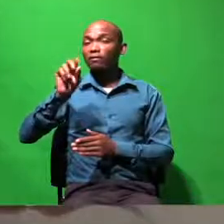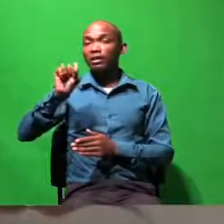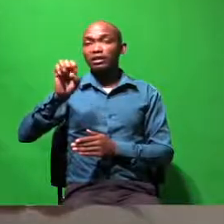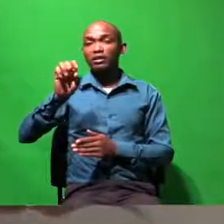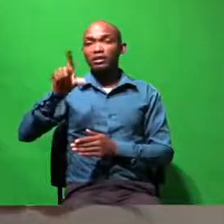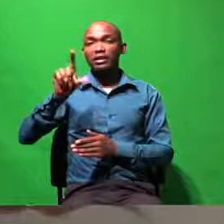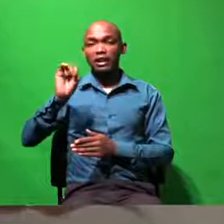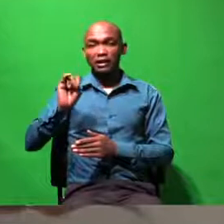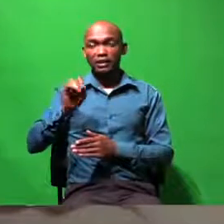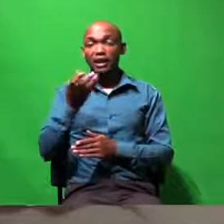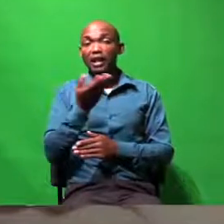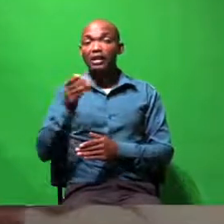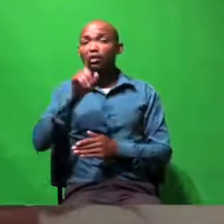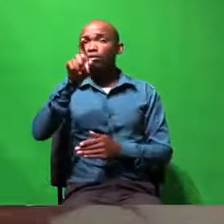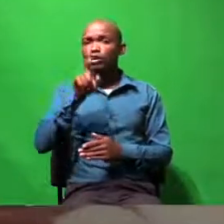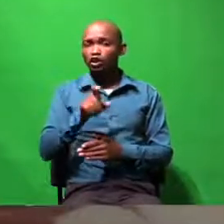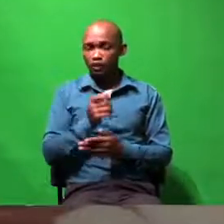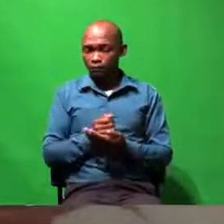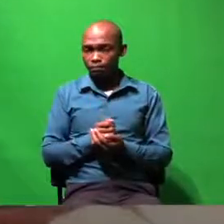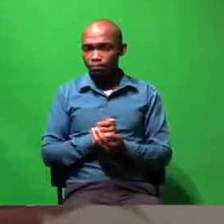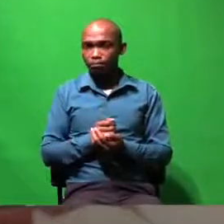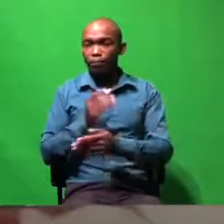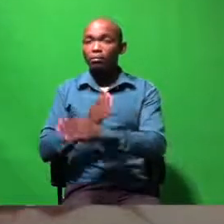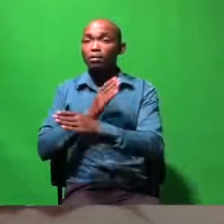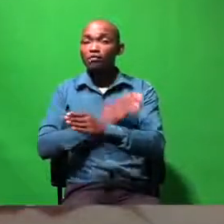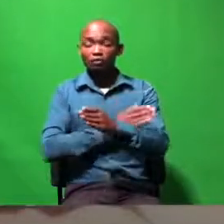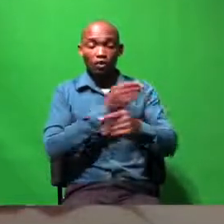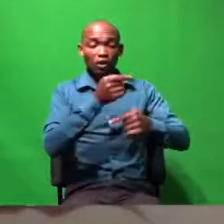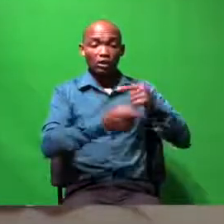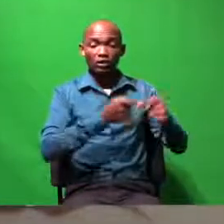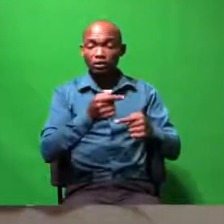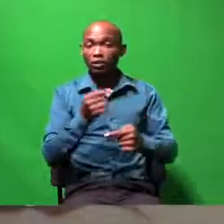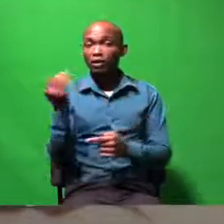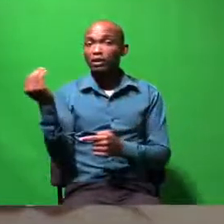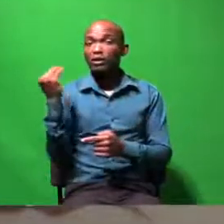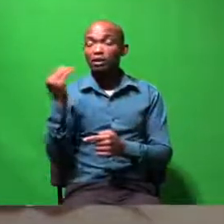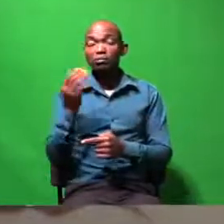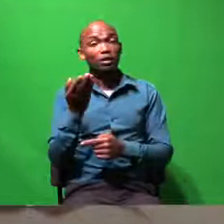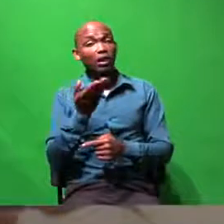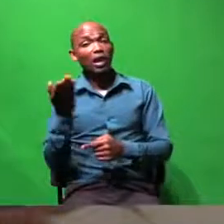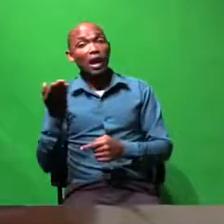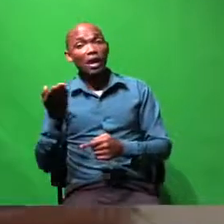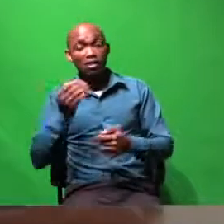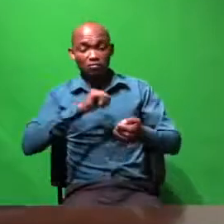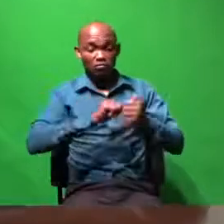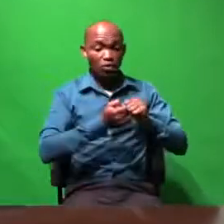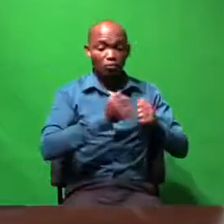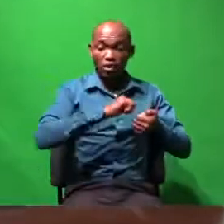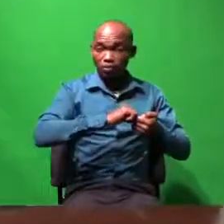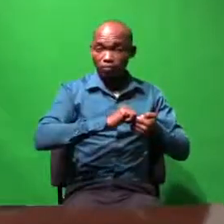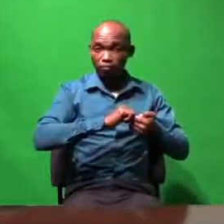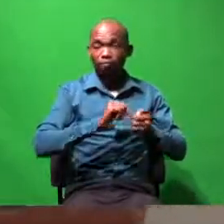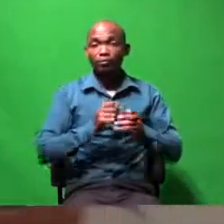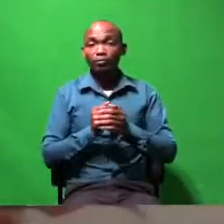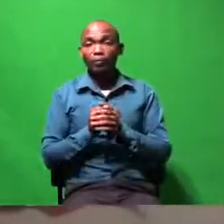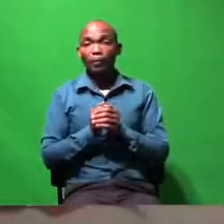or problem? Please tell me. Before continue, tell me if any problem.